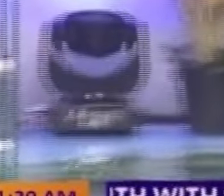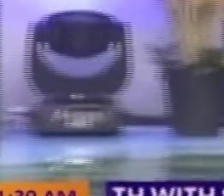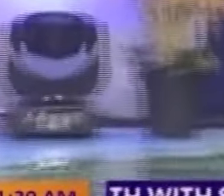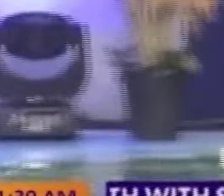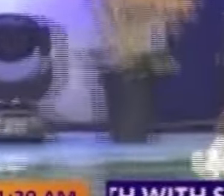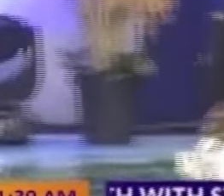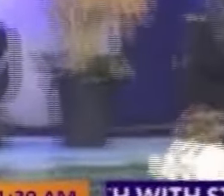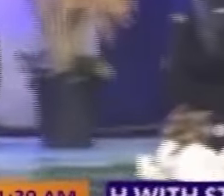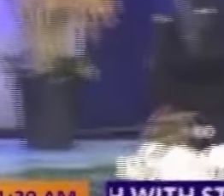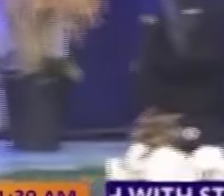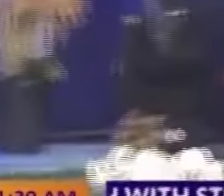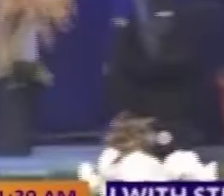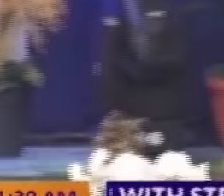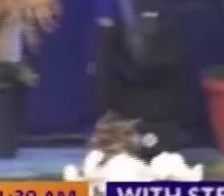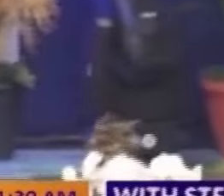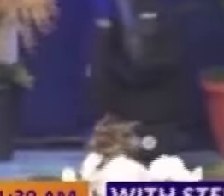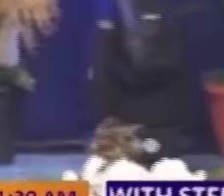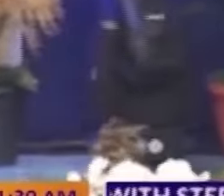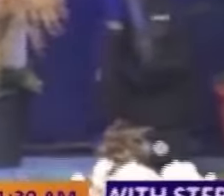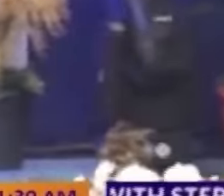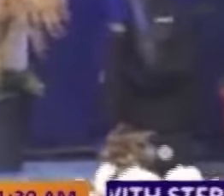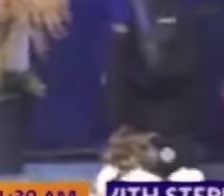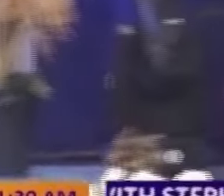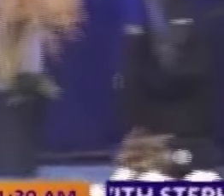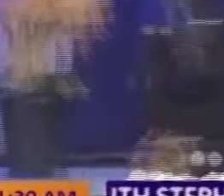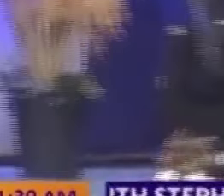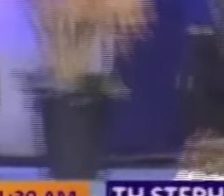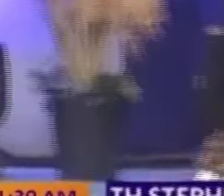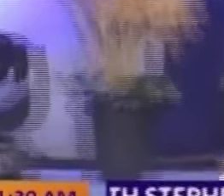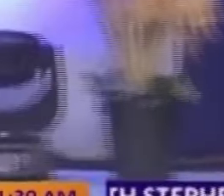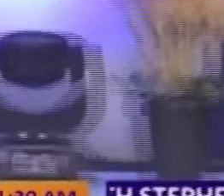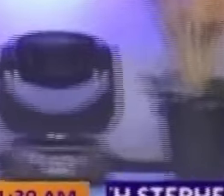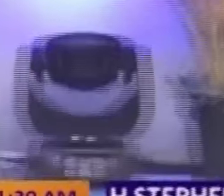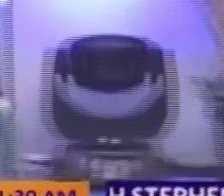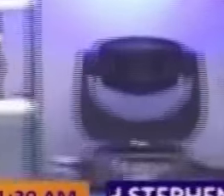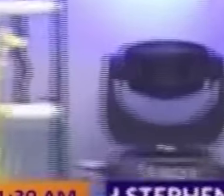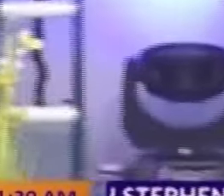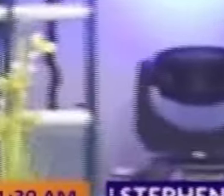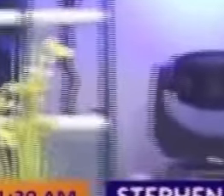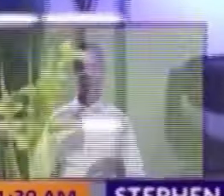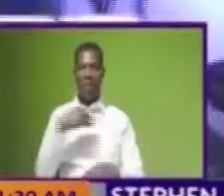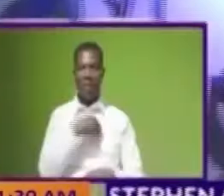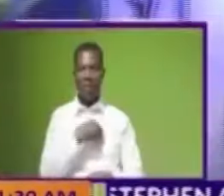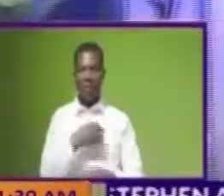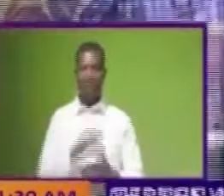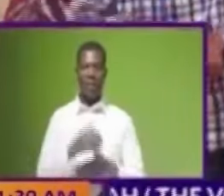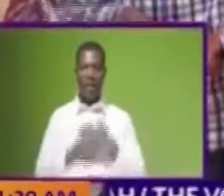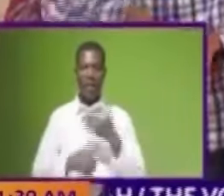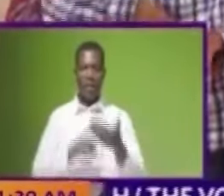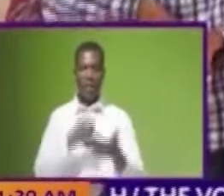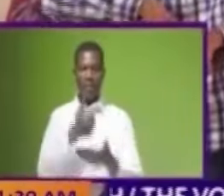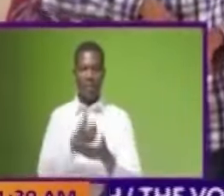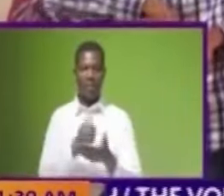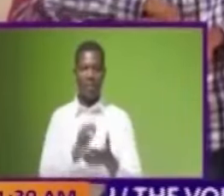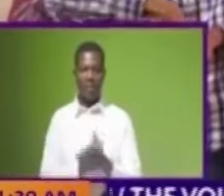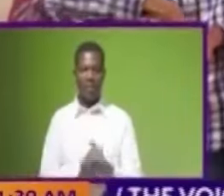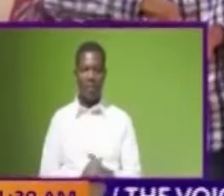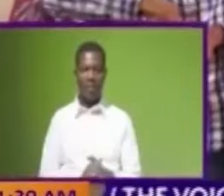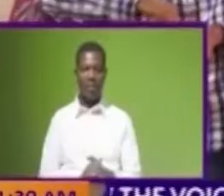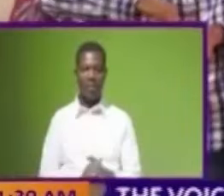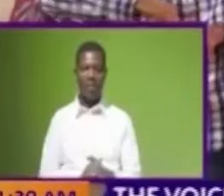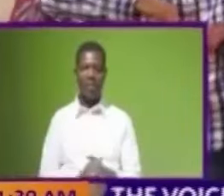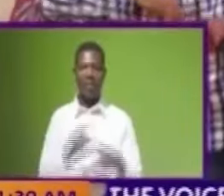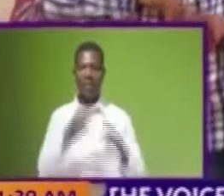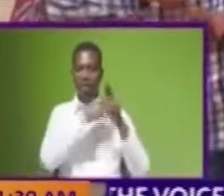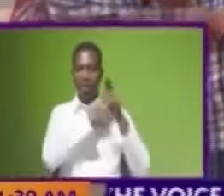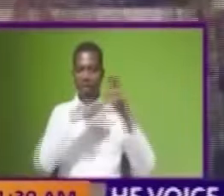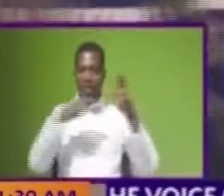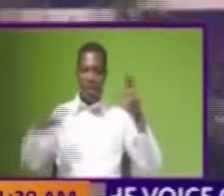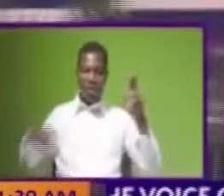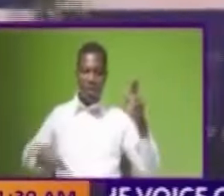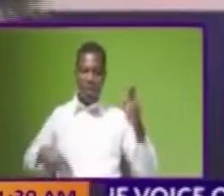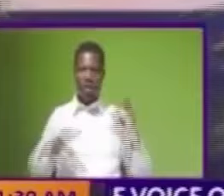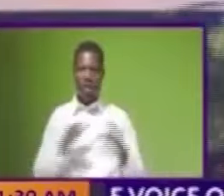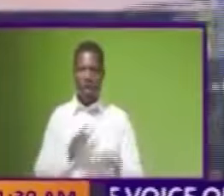na dum chedia kumasu wa branches bebre. Akra branches bebre takwa de bebia bebia. The whole Ghana branches will